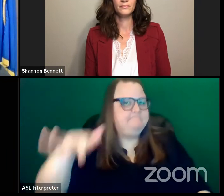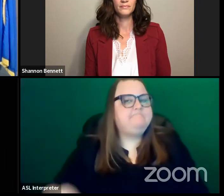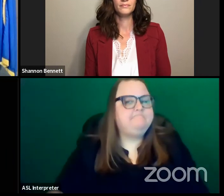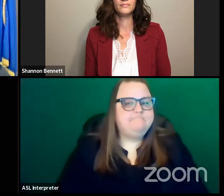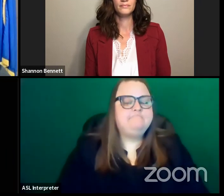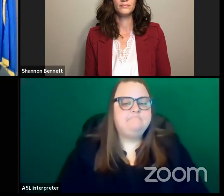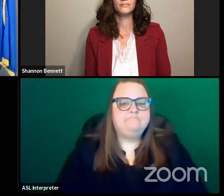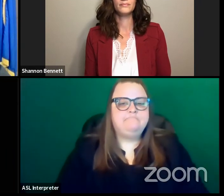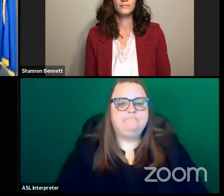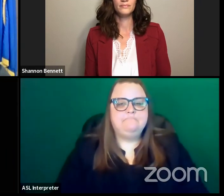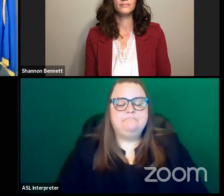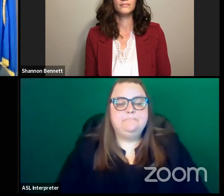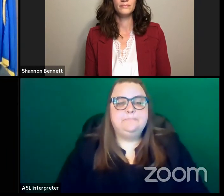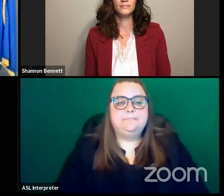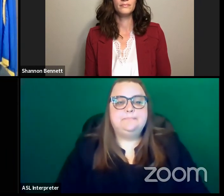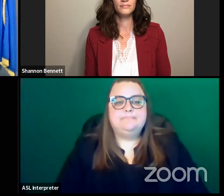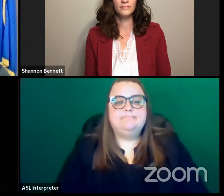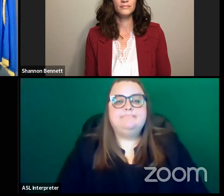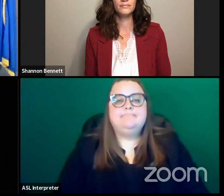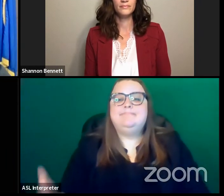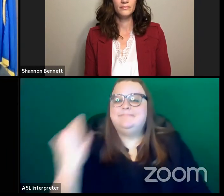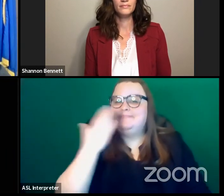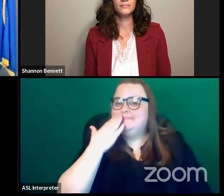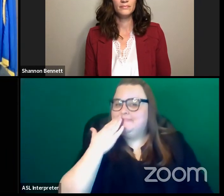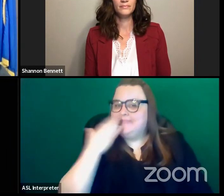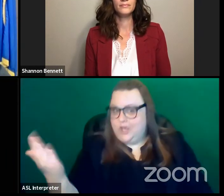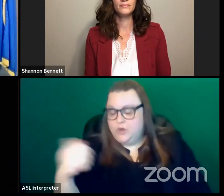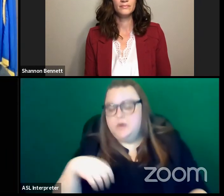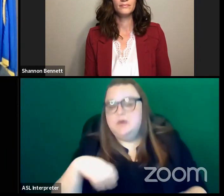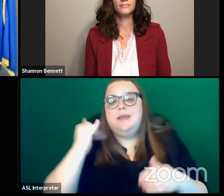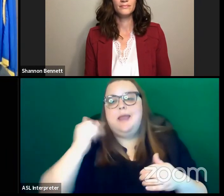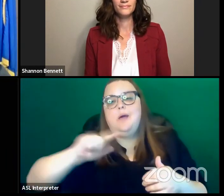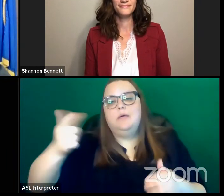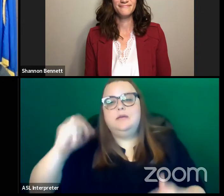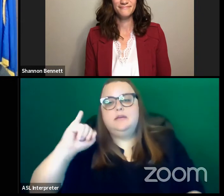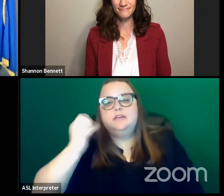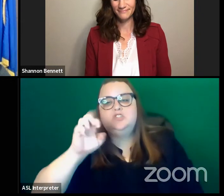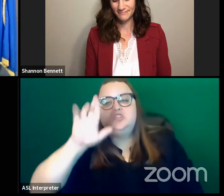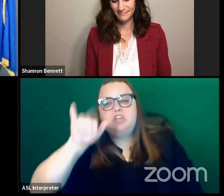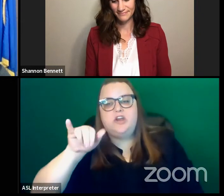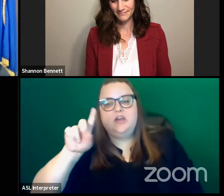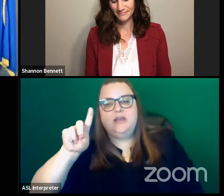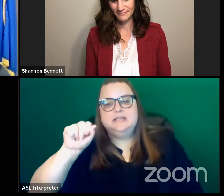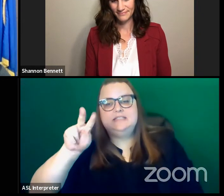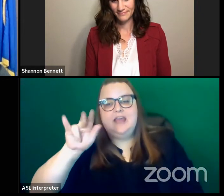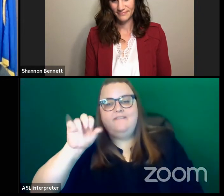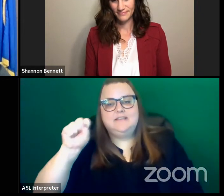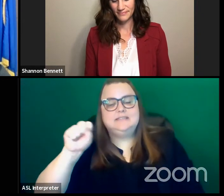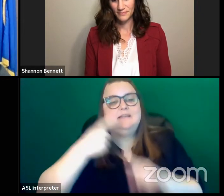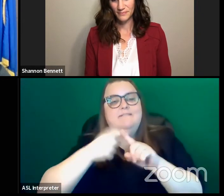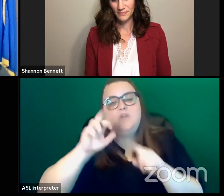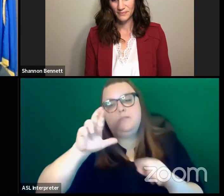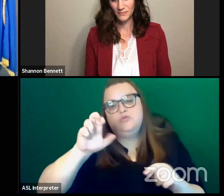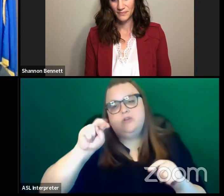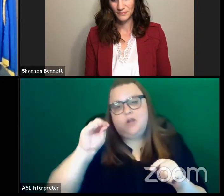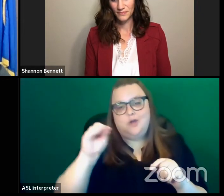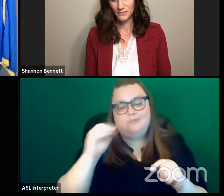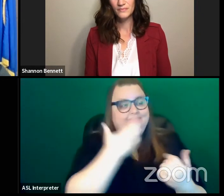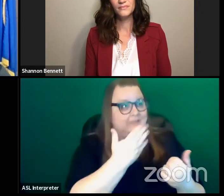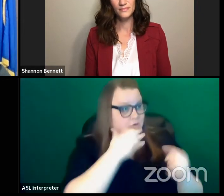Thank you for the question. Thank you, Candace, for the answer. We'll go Jerry Davis. This is Reno next. Thank you. Can you guys hear